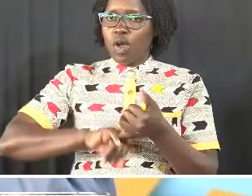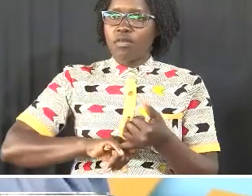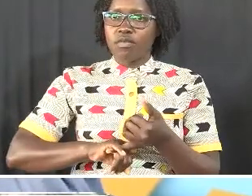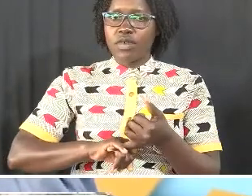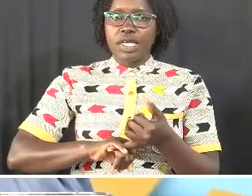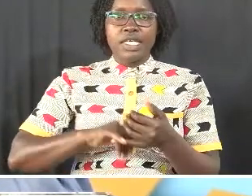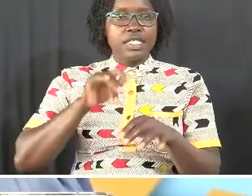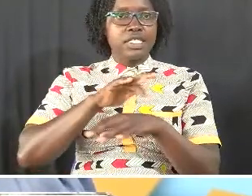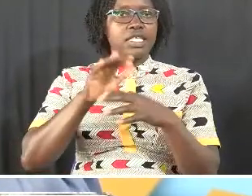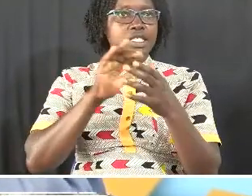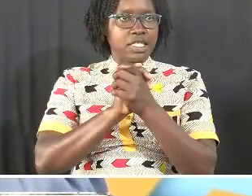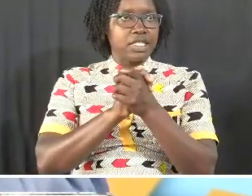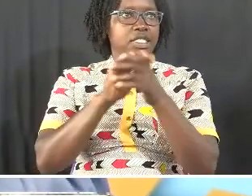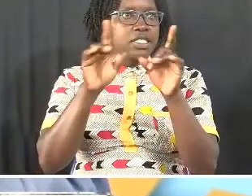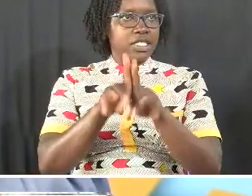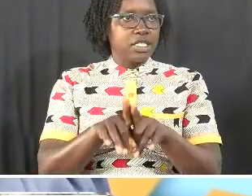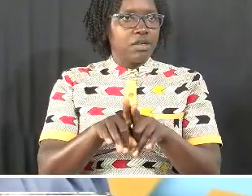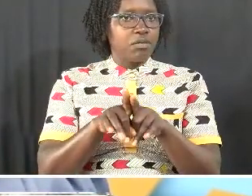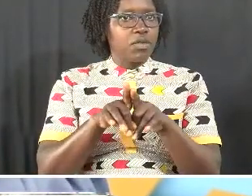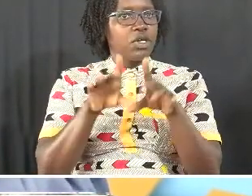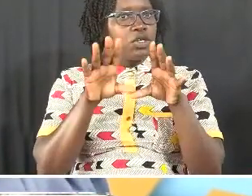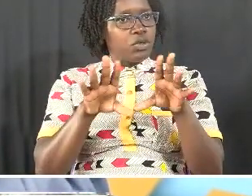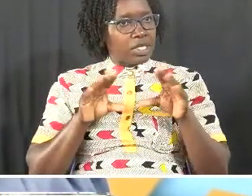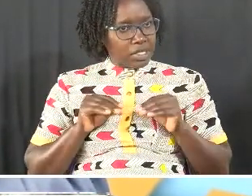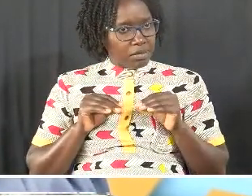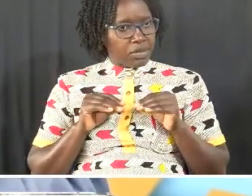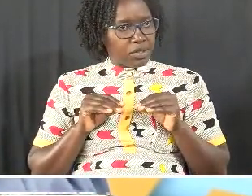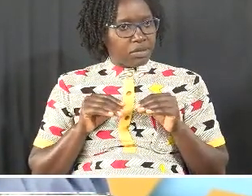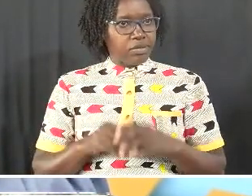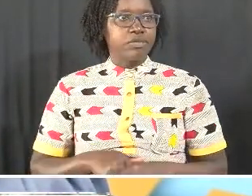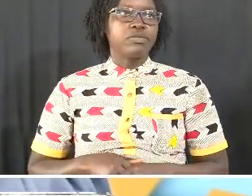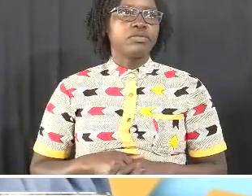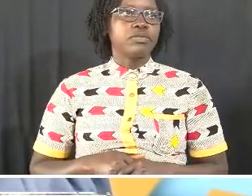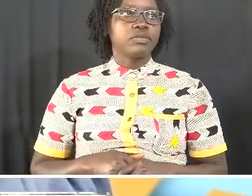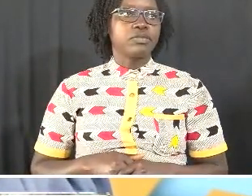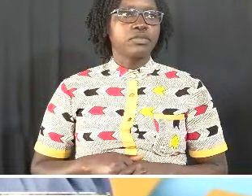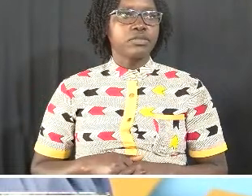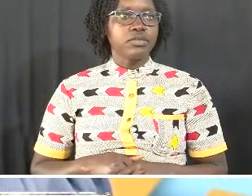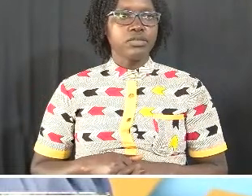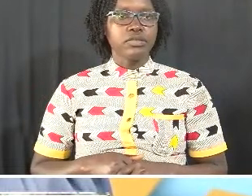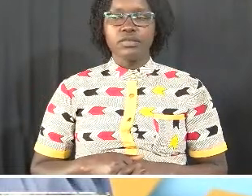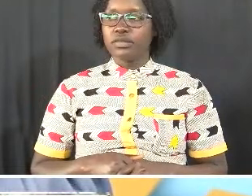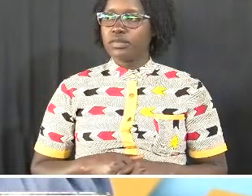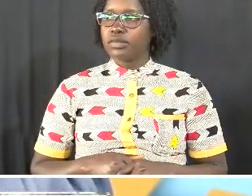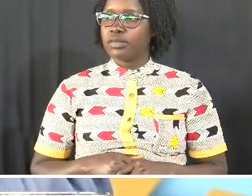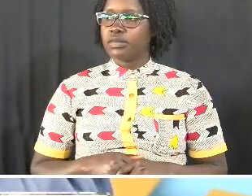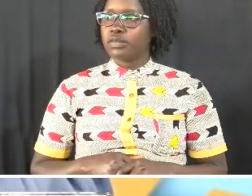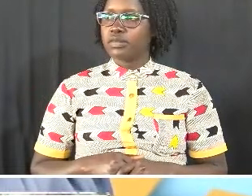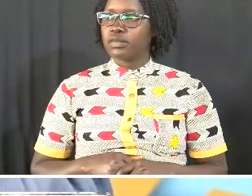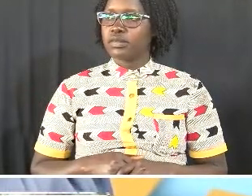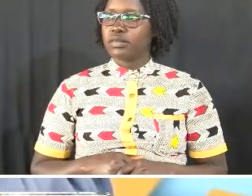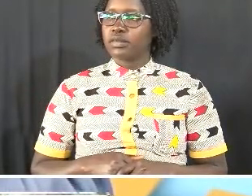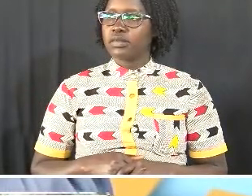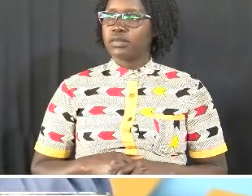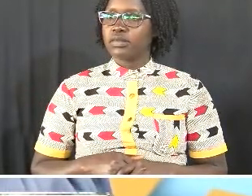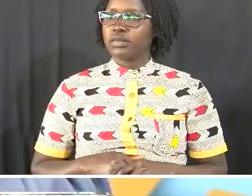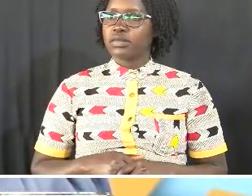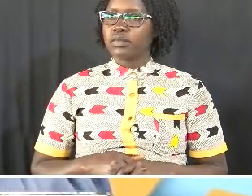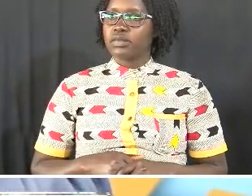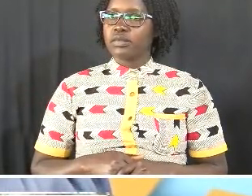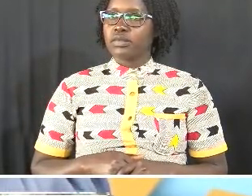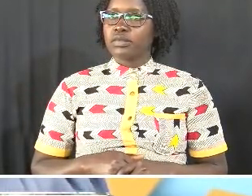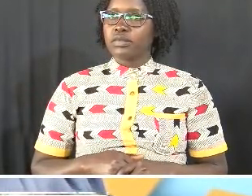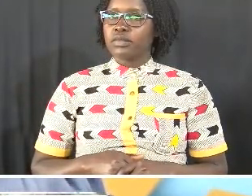bring greetings. Have you taken my wife's greetings? Thank you so much. And a little bit